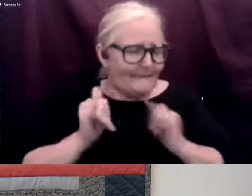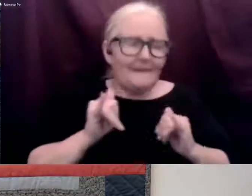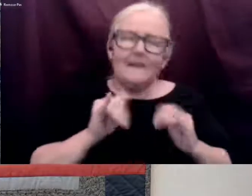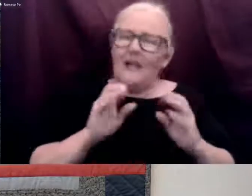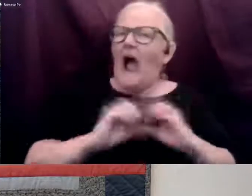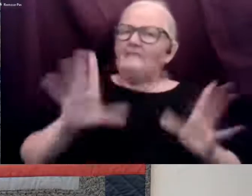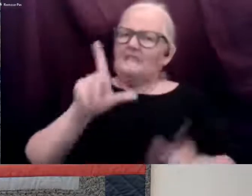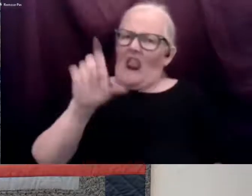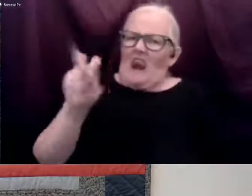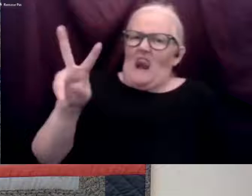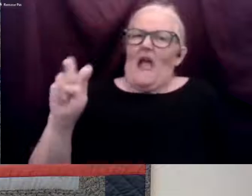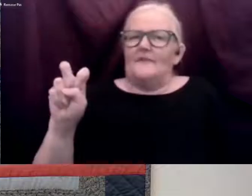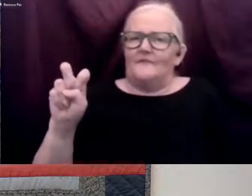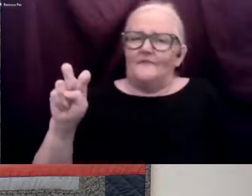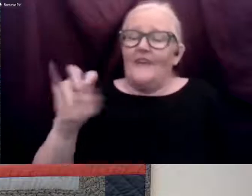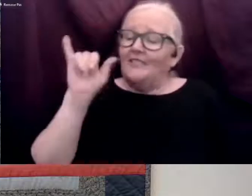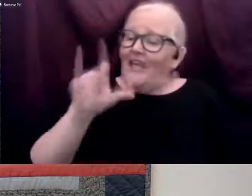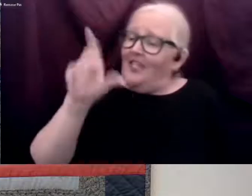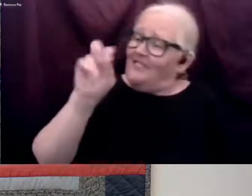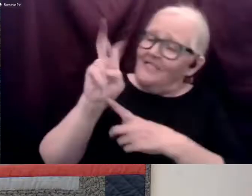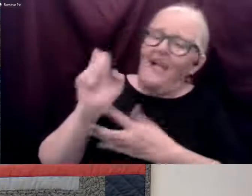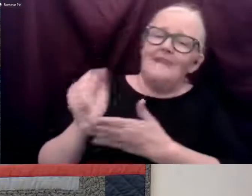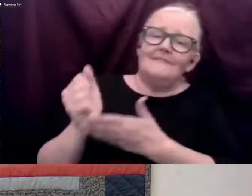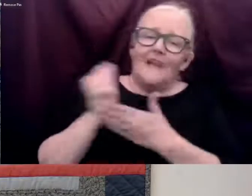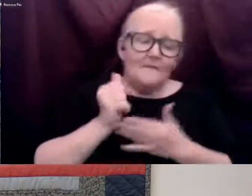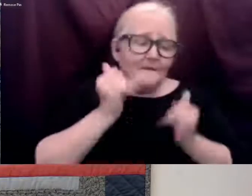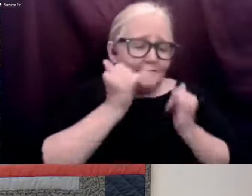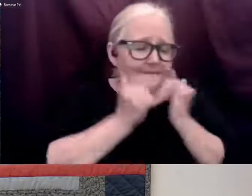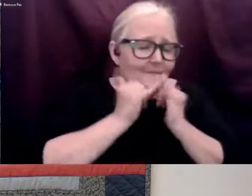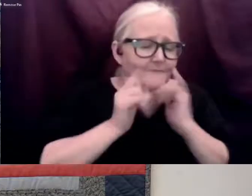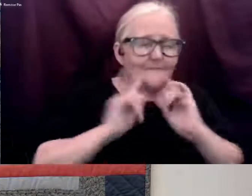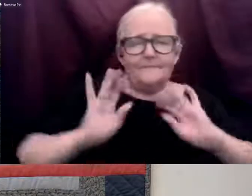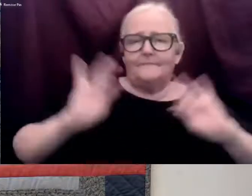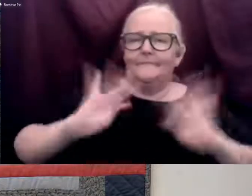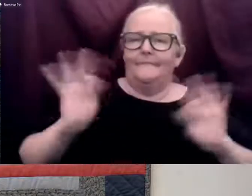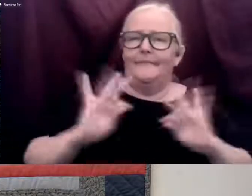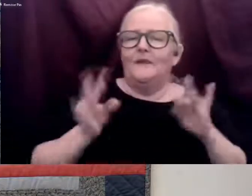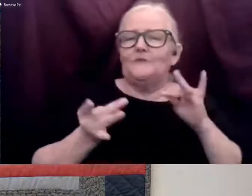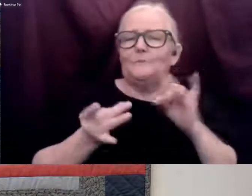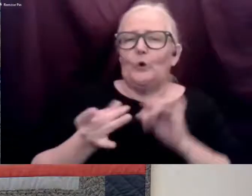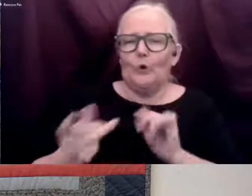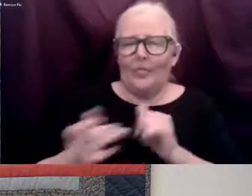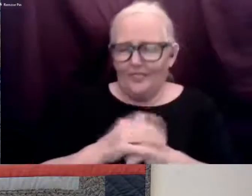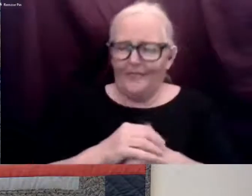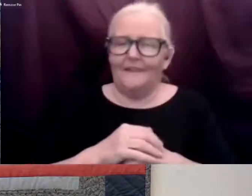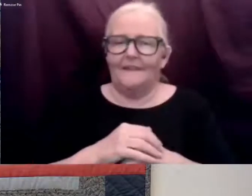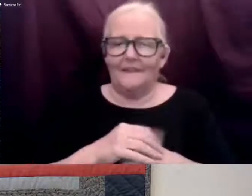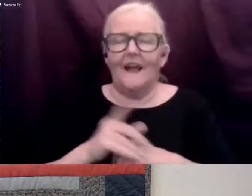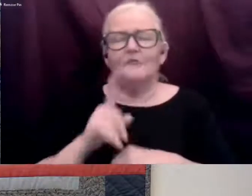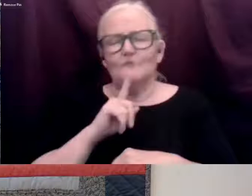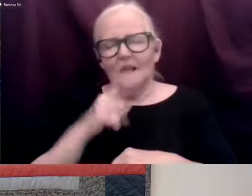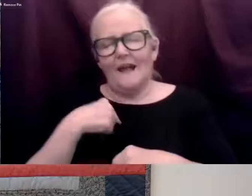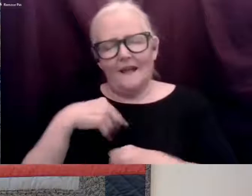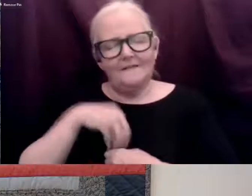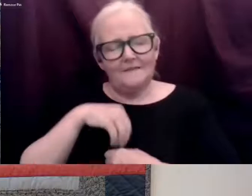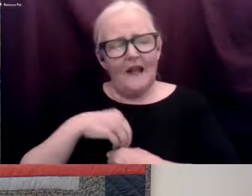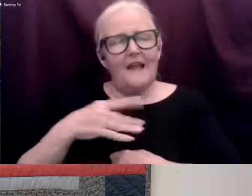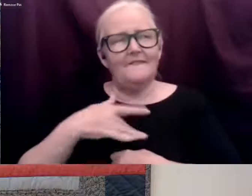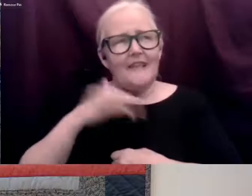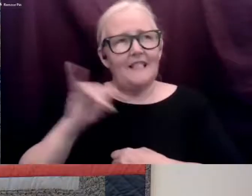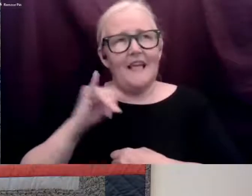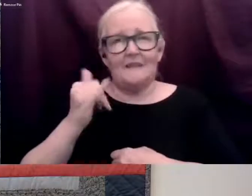smooth. I've always wanted to believe, really believe, that our mistakes aren't the most important parts of